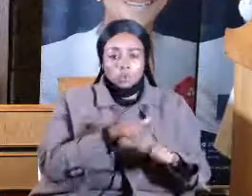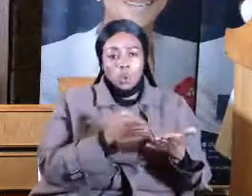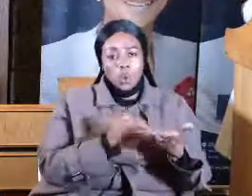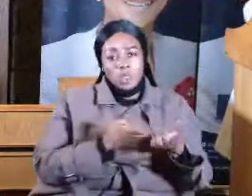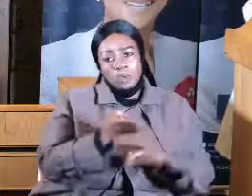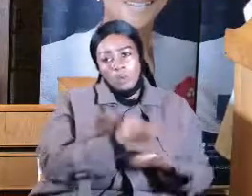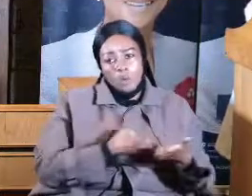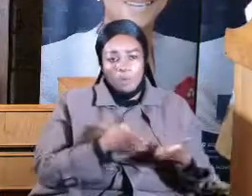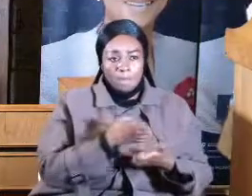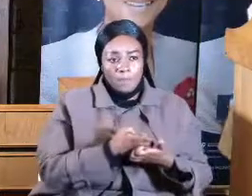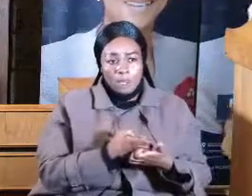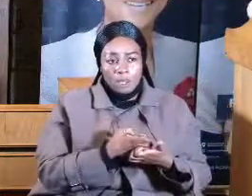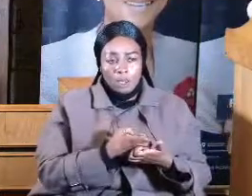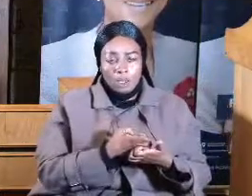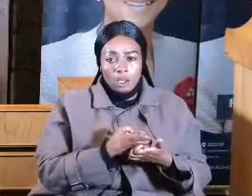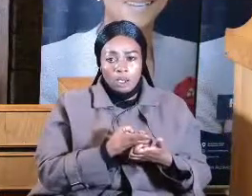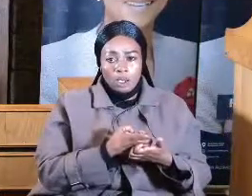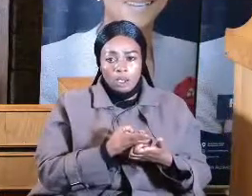socio-economic